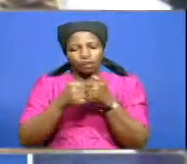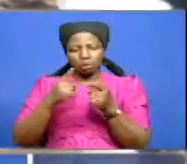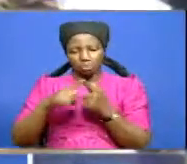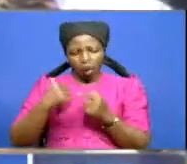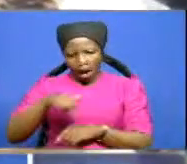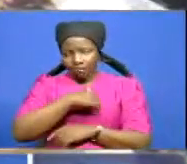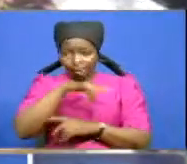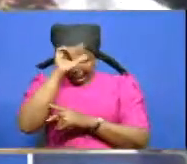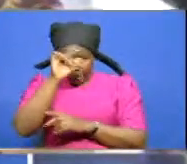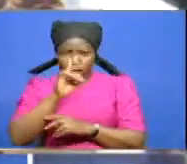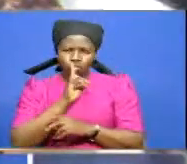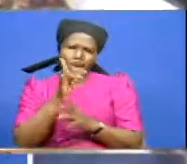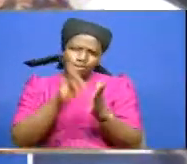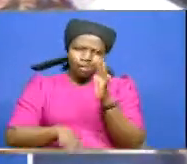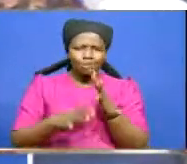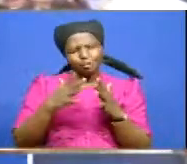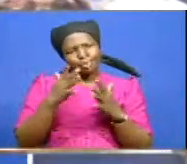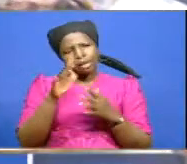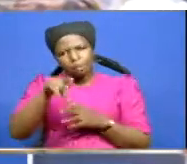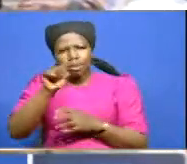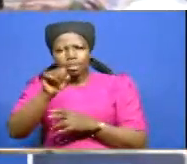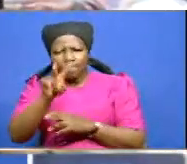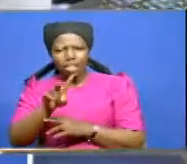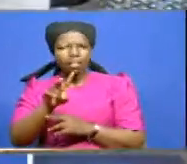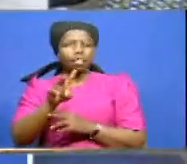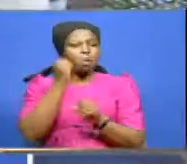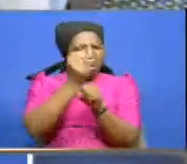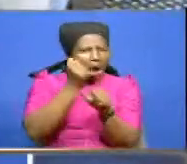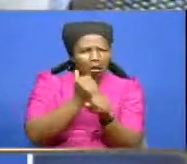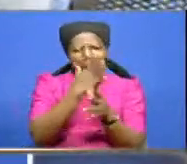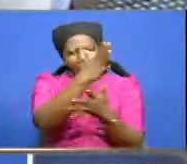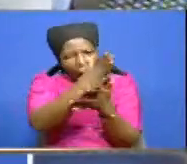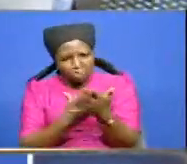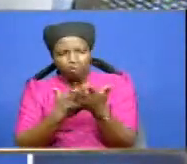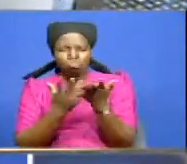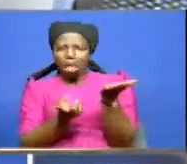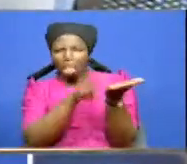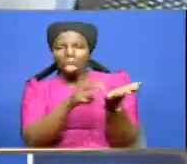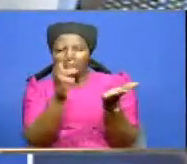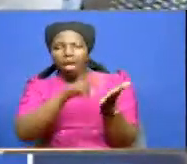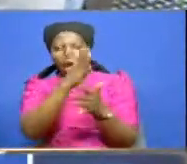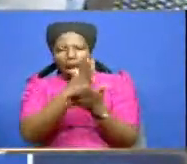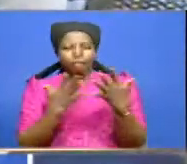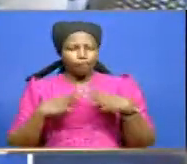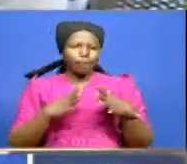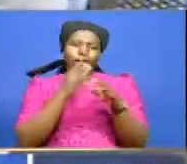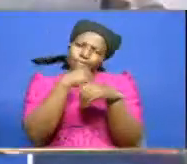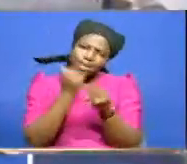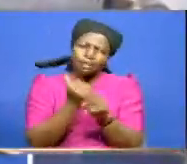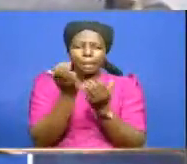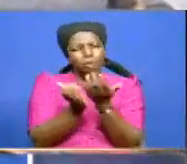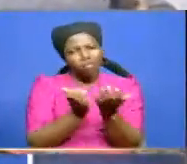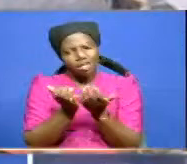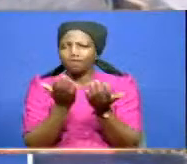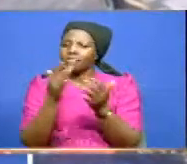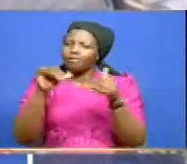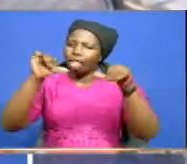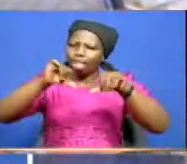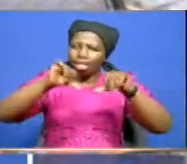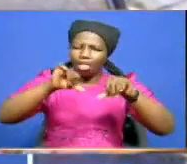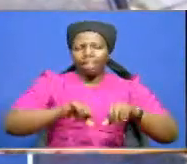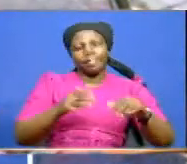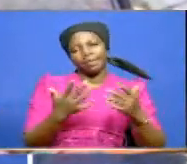Government directive to have passenger service vehicles operate in half capacity, further slowing business in the usually lucrative sector, forcing operators